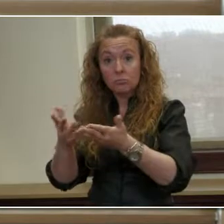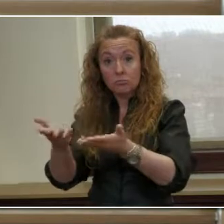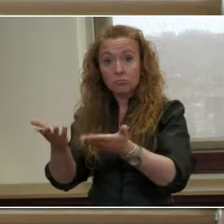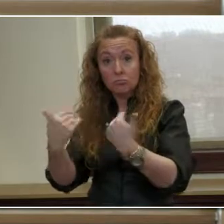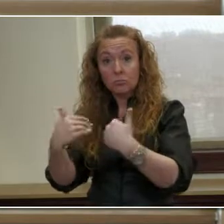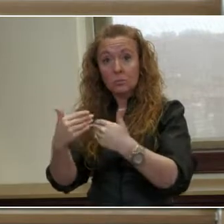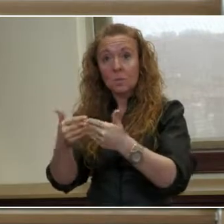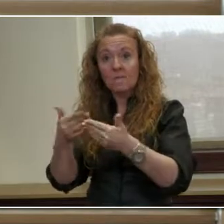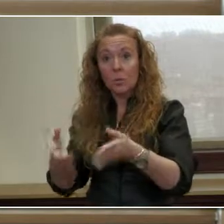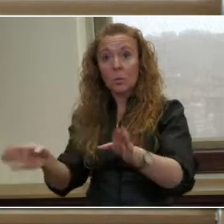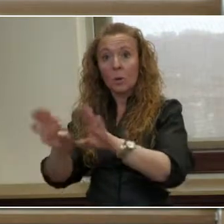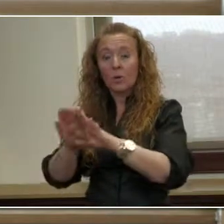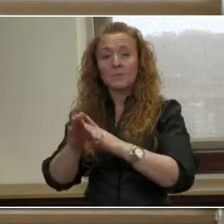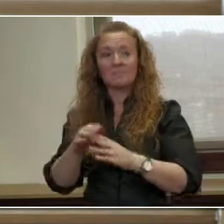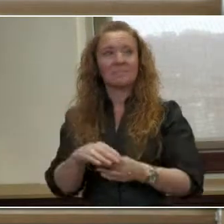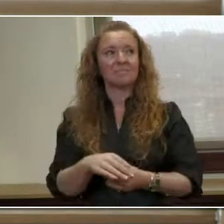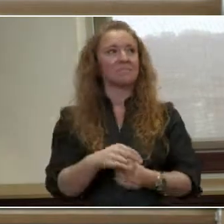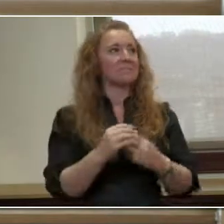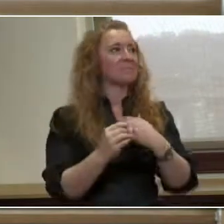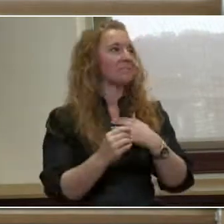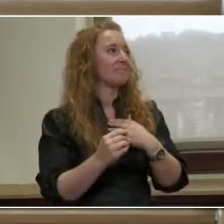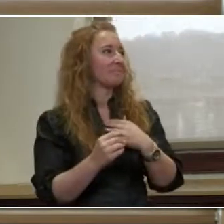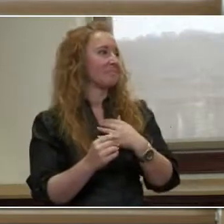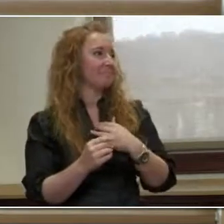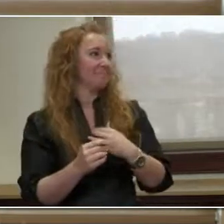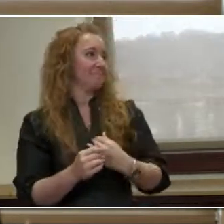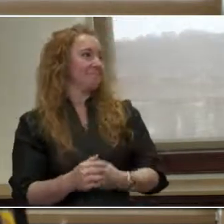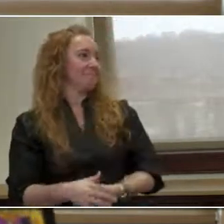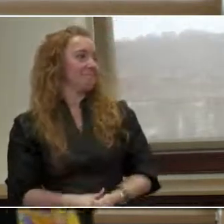before convening. All right, I'll leave that to the county executive.